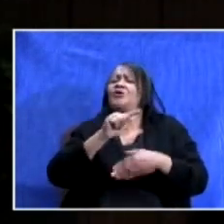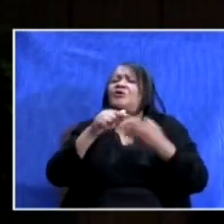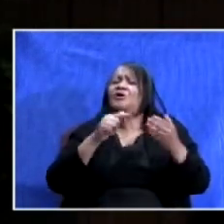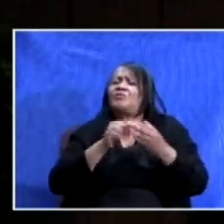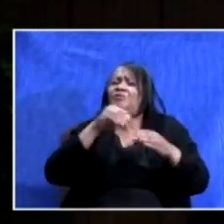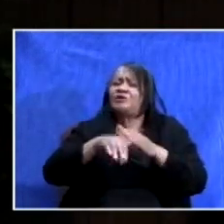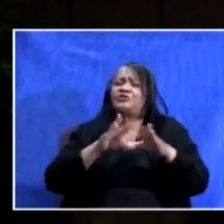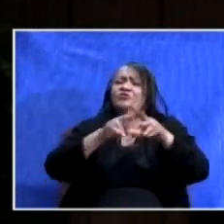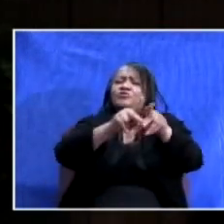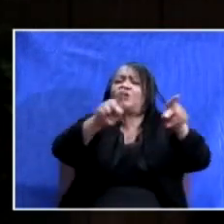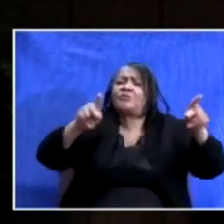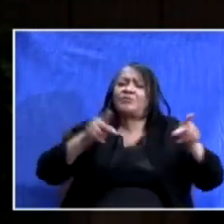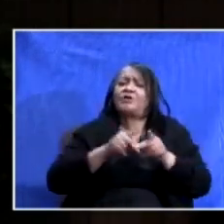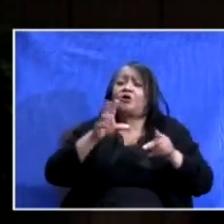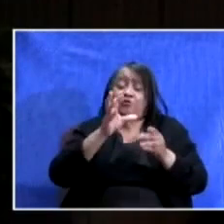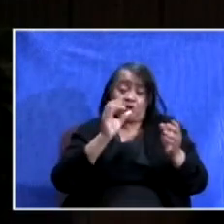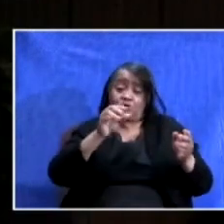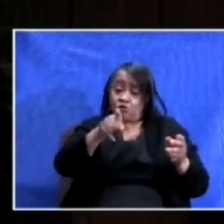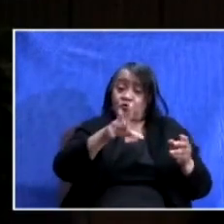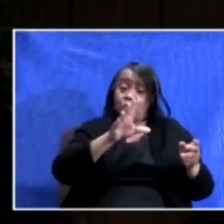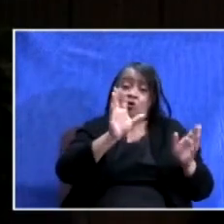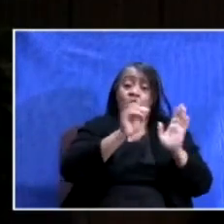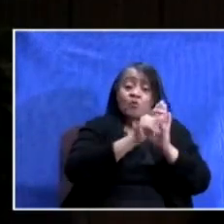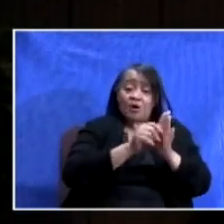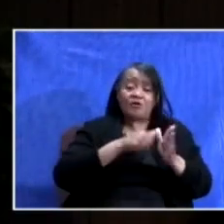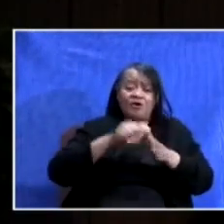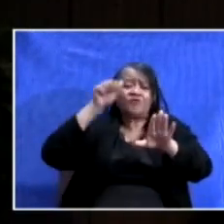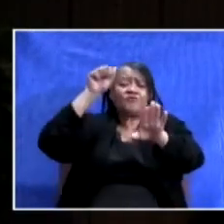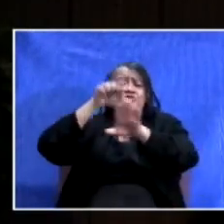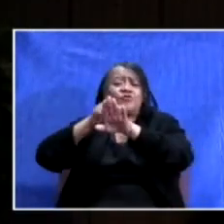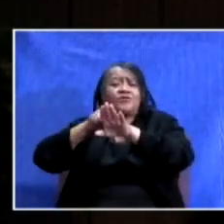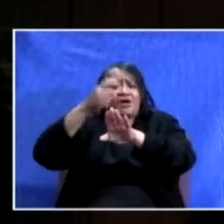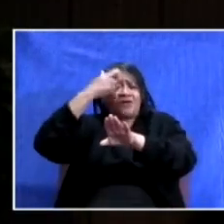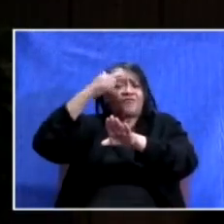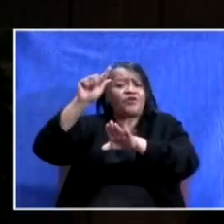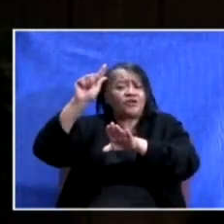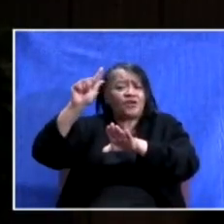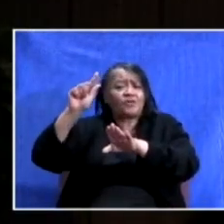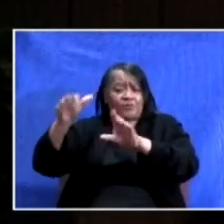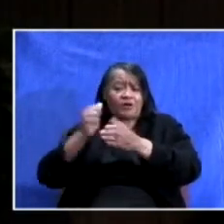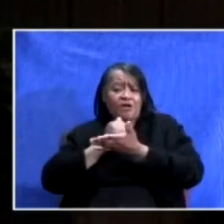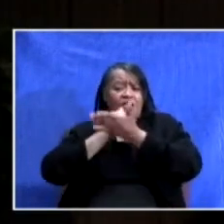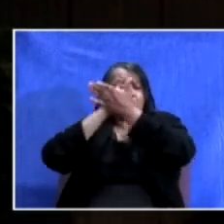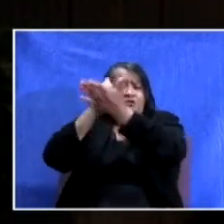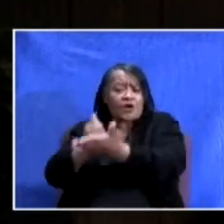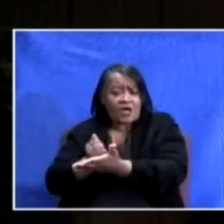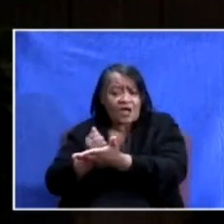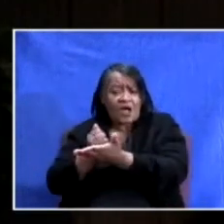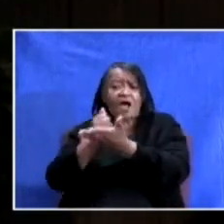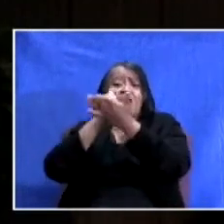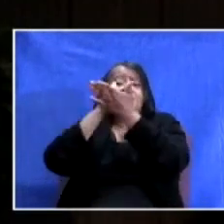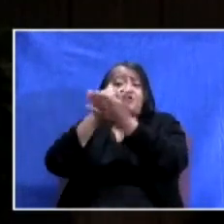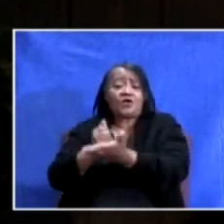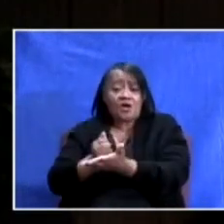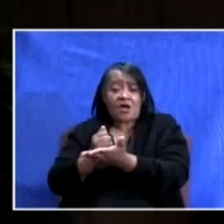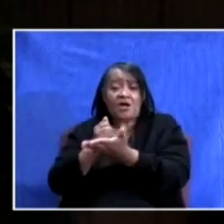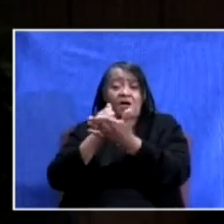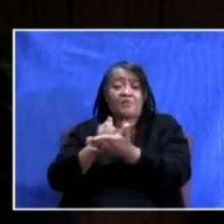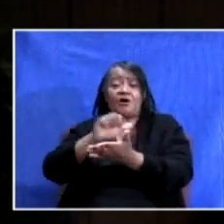you're in a position, when you're okay, you go knocking for somebody else. That is the